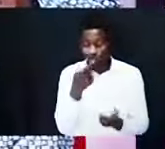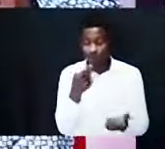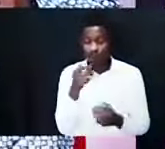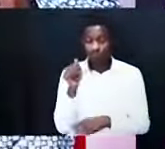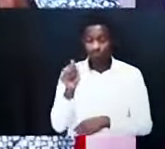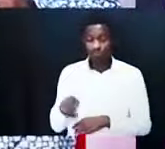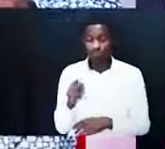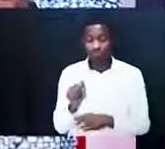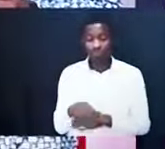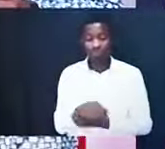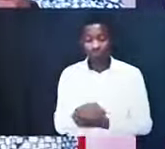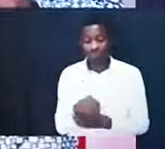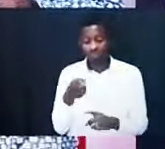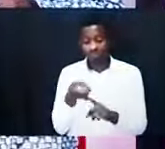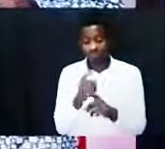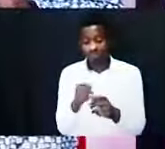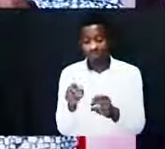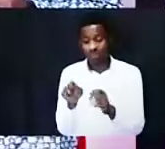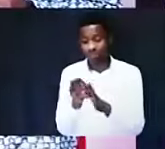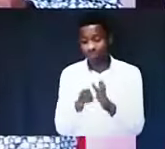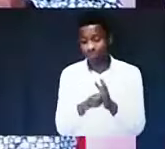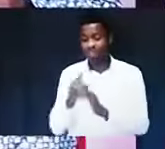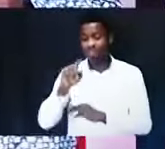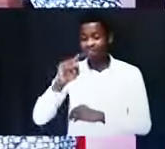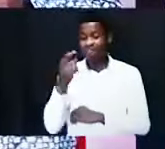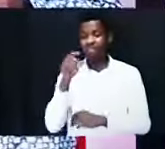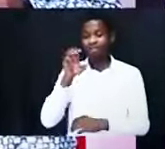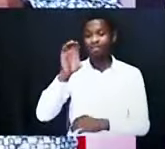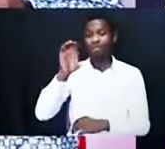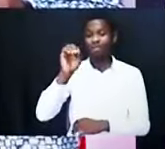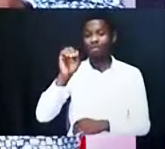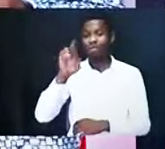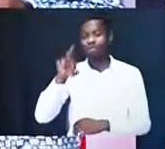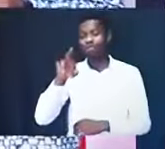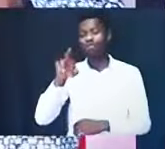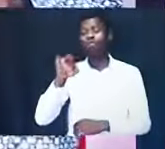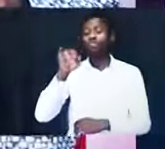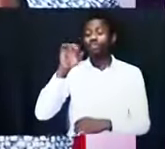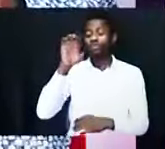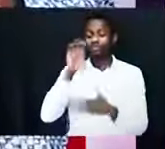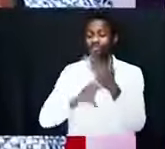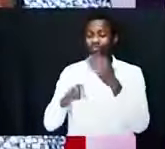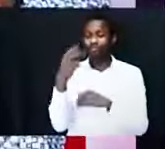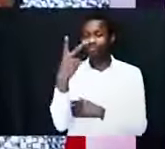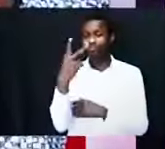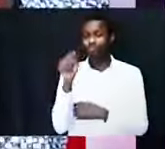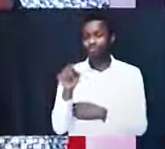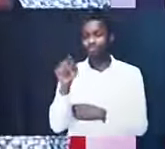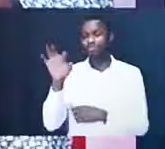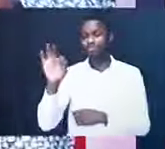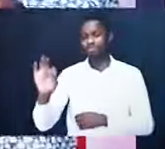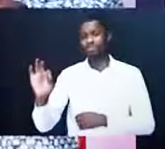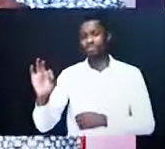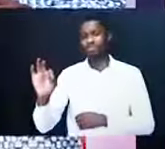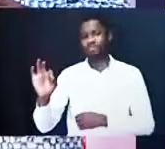from 1 Corinthians 2, verse 1. I'll read from